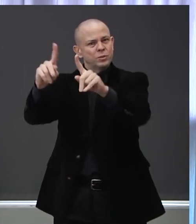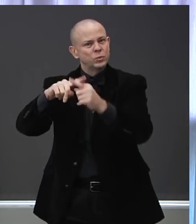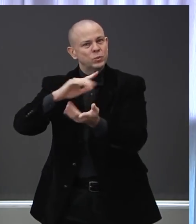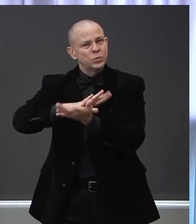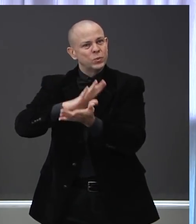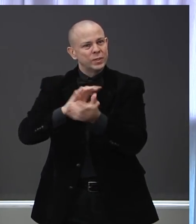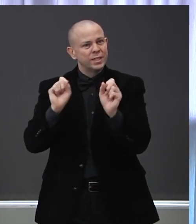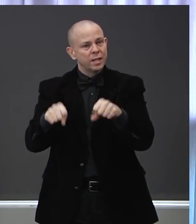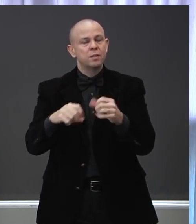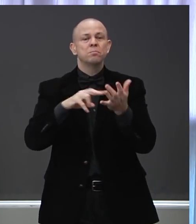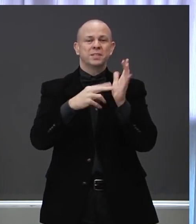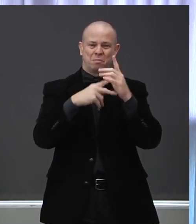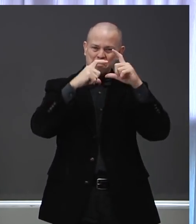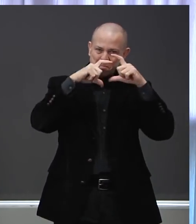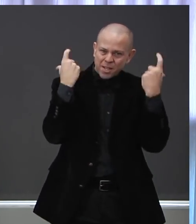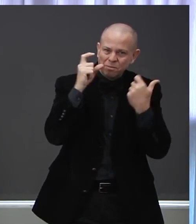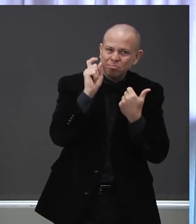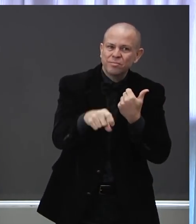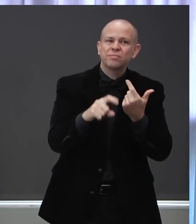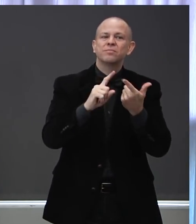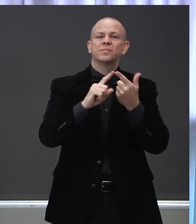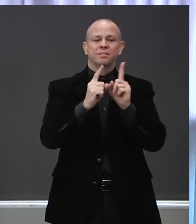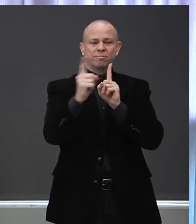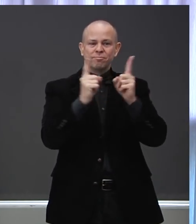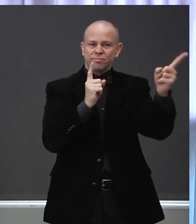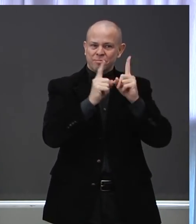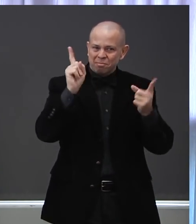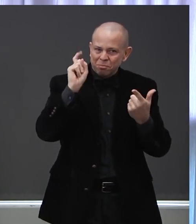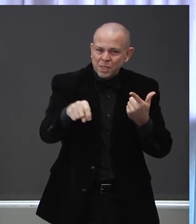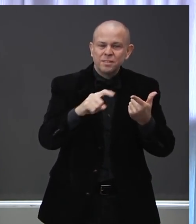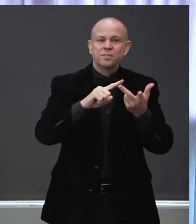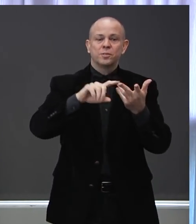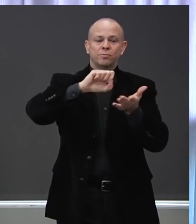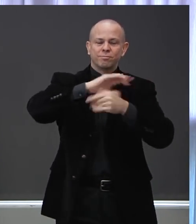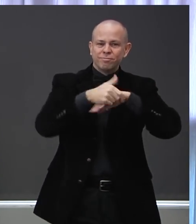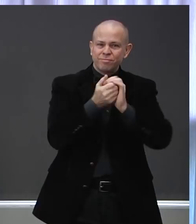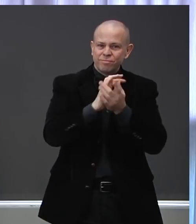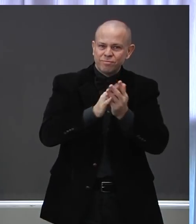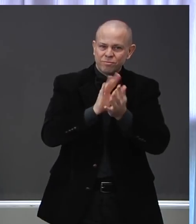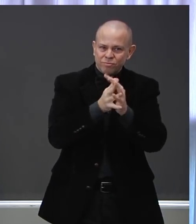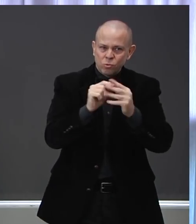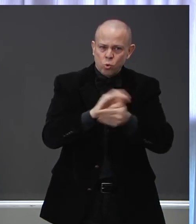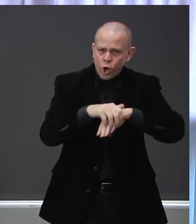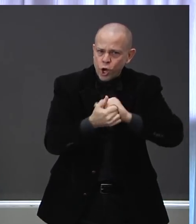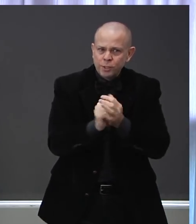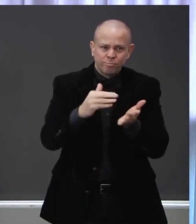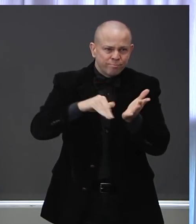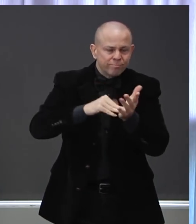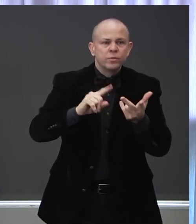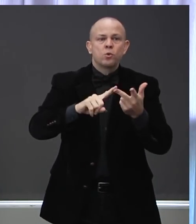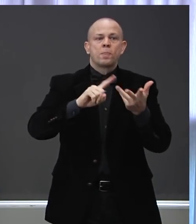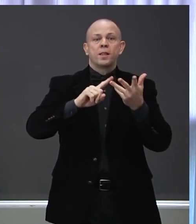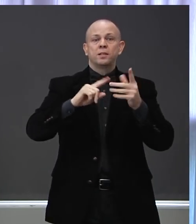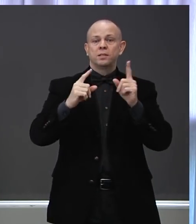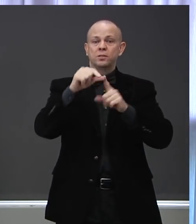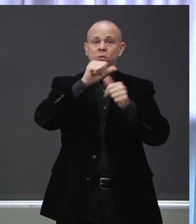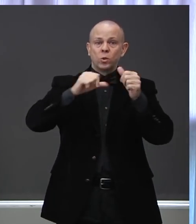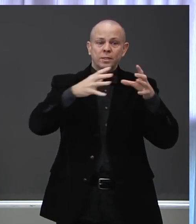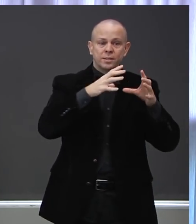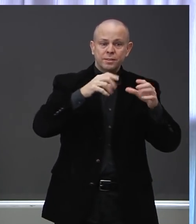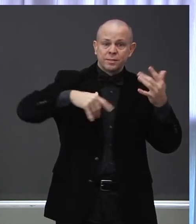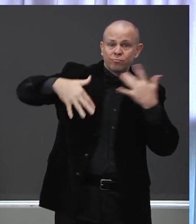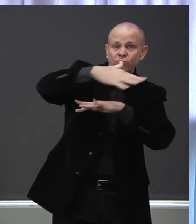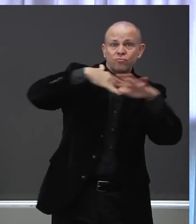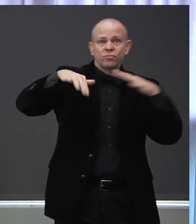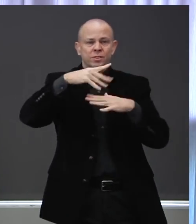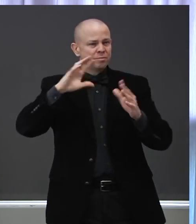coverings, keeping our distance, washing our hands frequently, avoiding group gatherings, especially this time of year when people are gathering